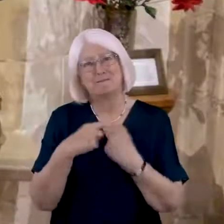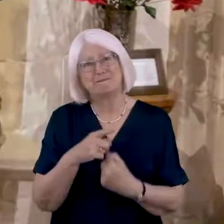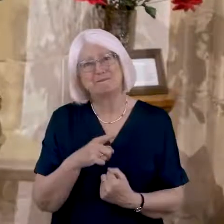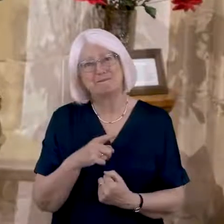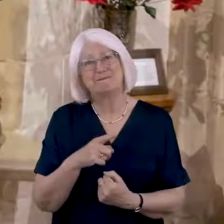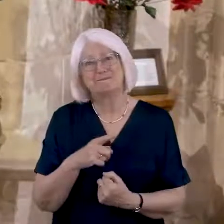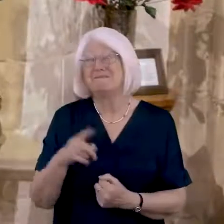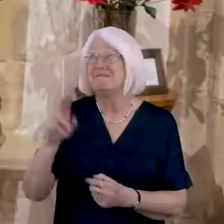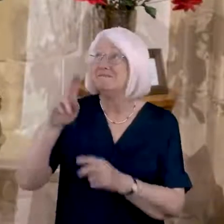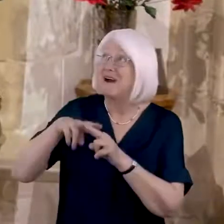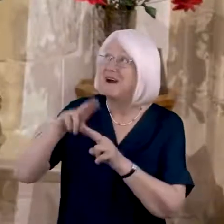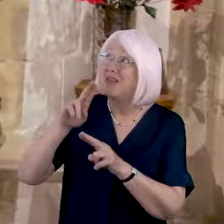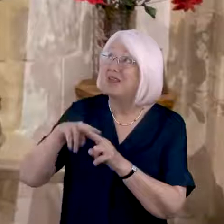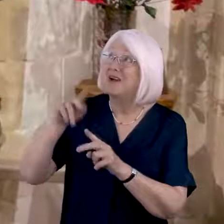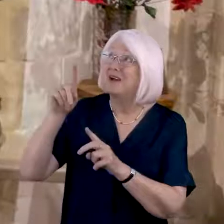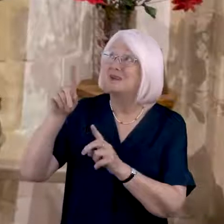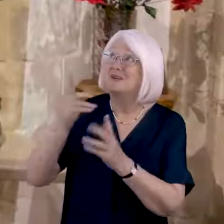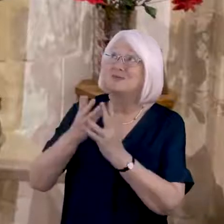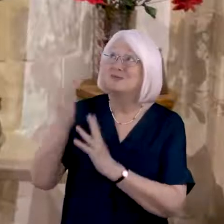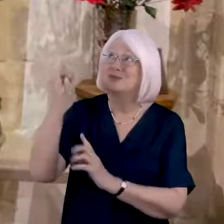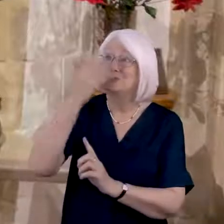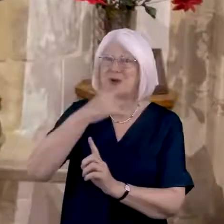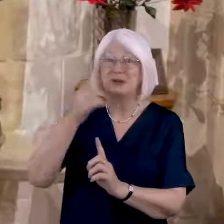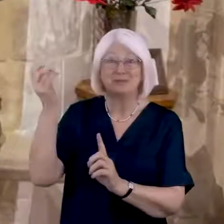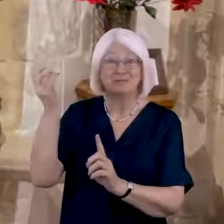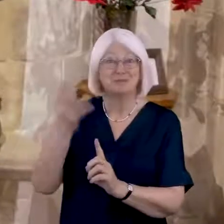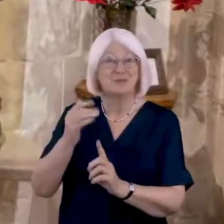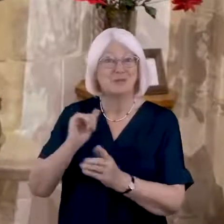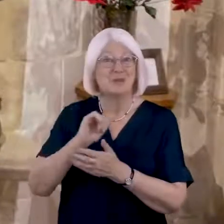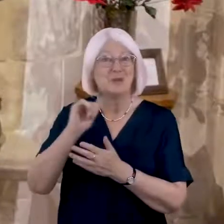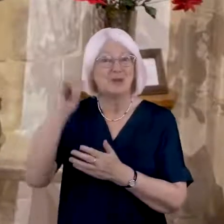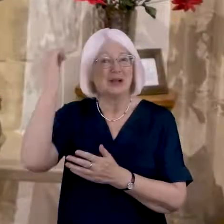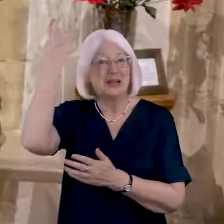Father, by your Spirit, bring in your kingdom.